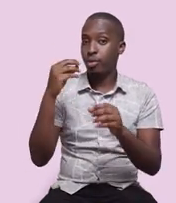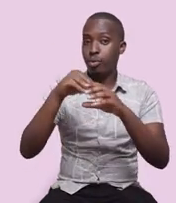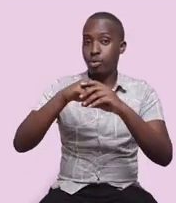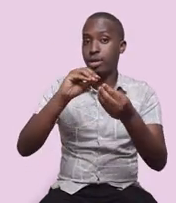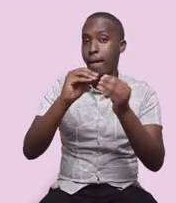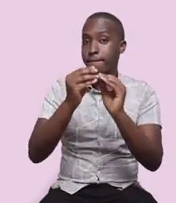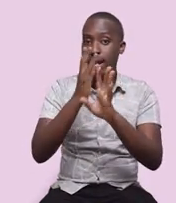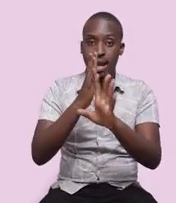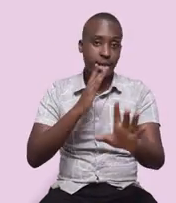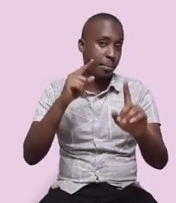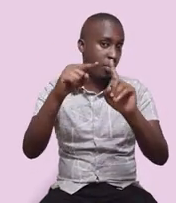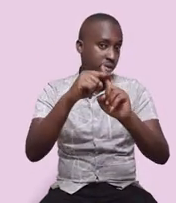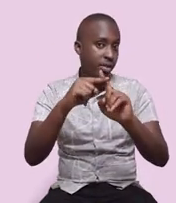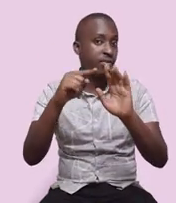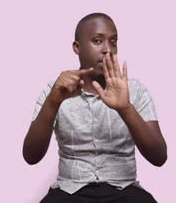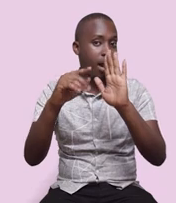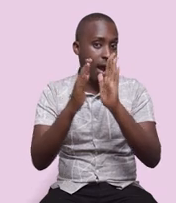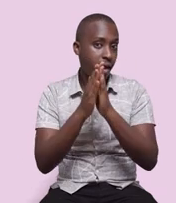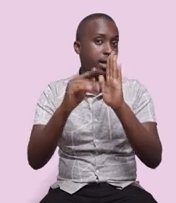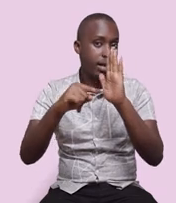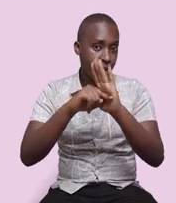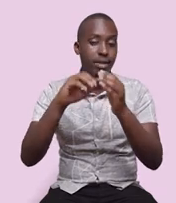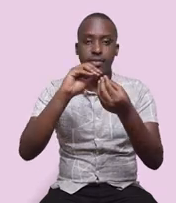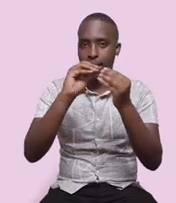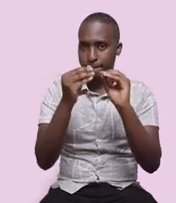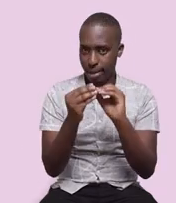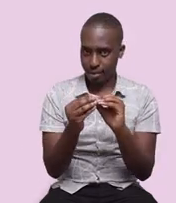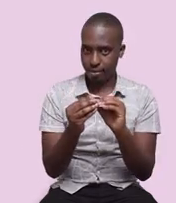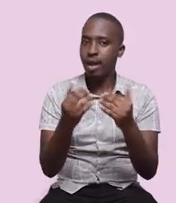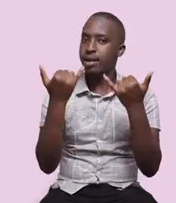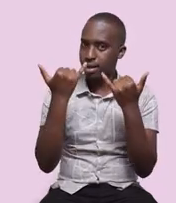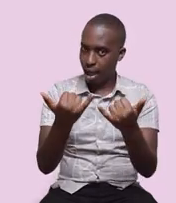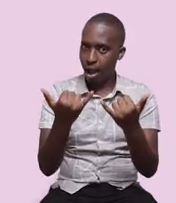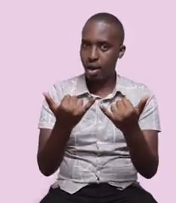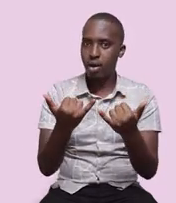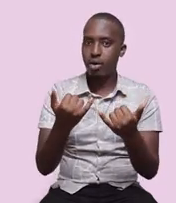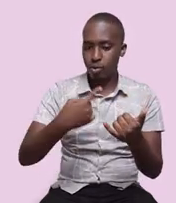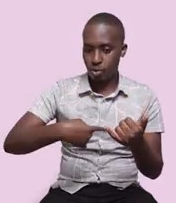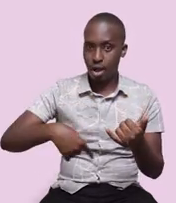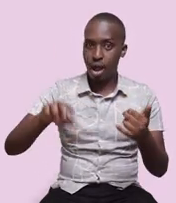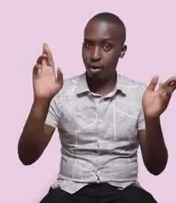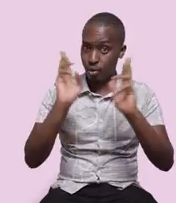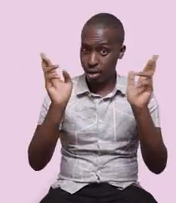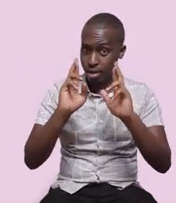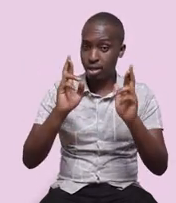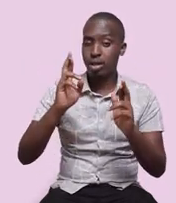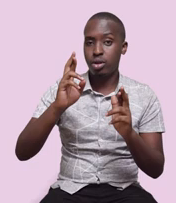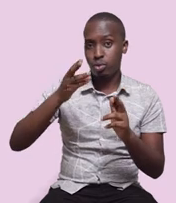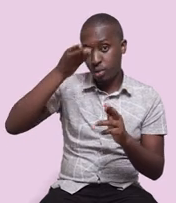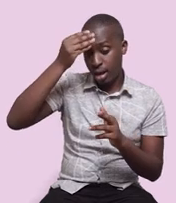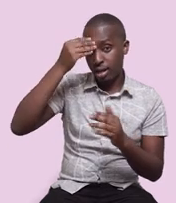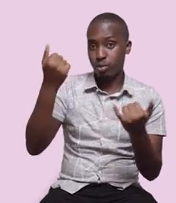line, positive numbers and negative numbers. Now, we are ready to learn